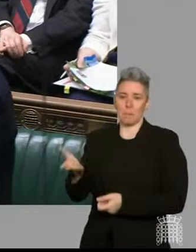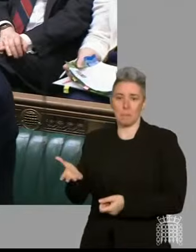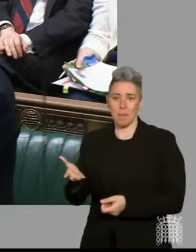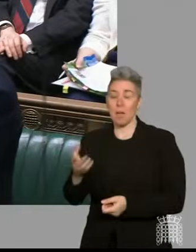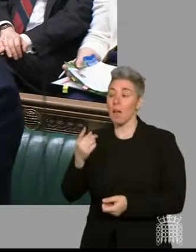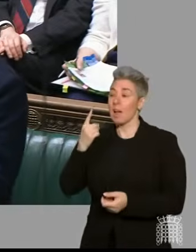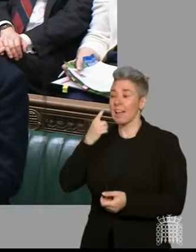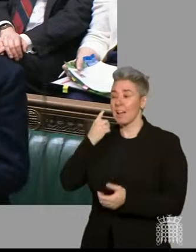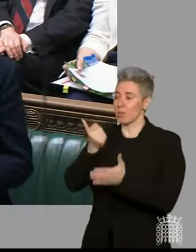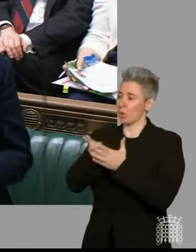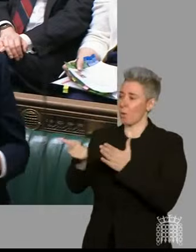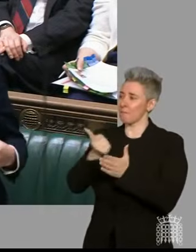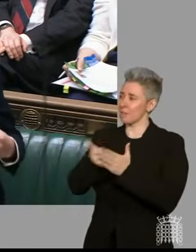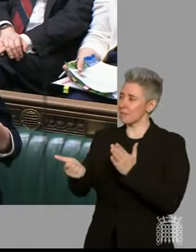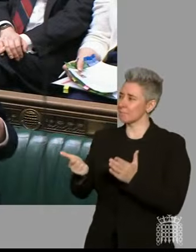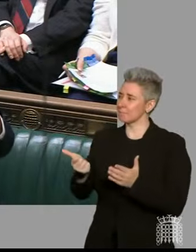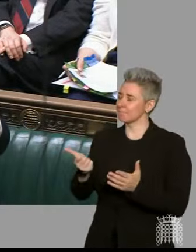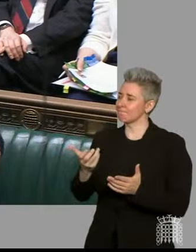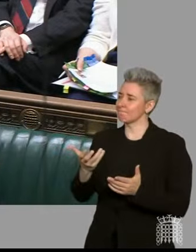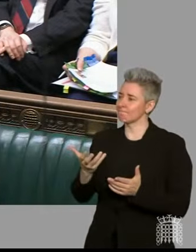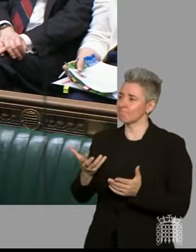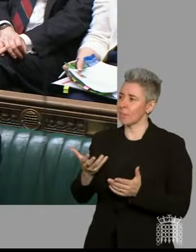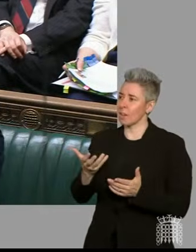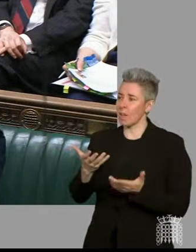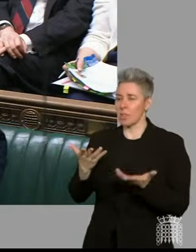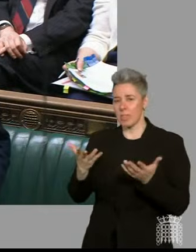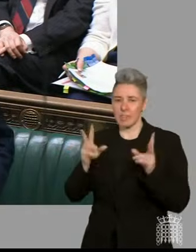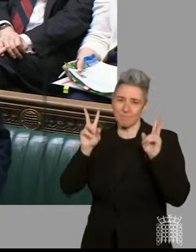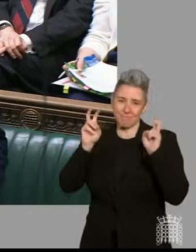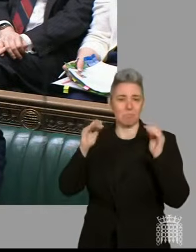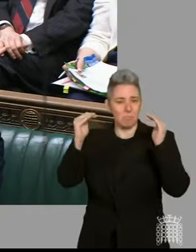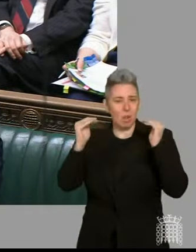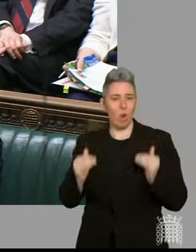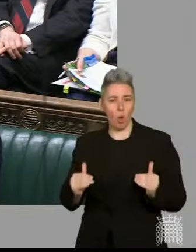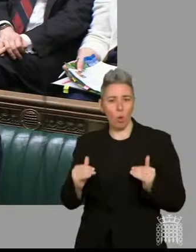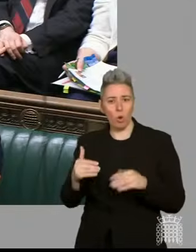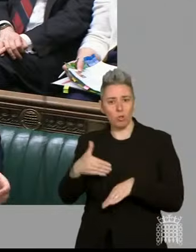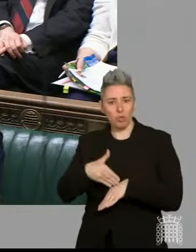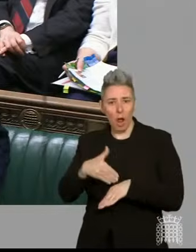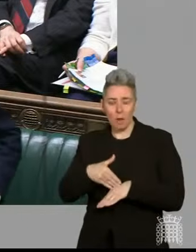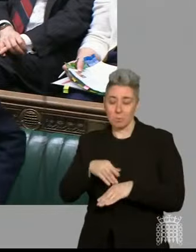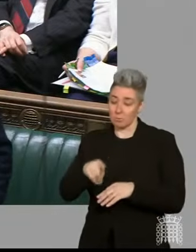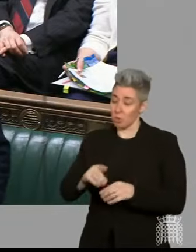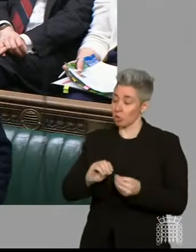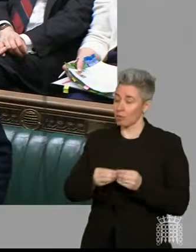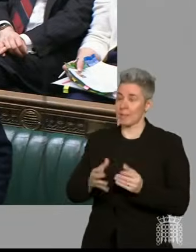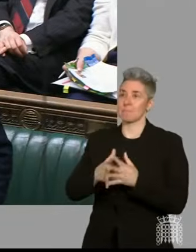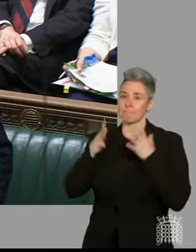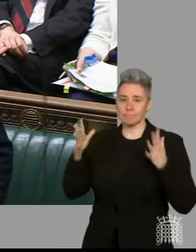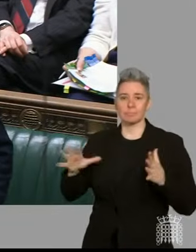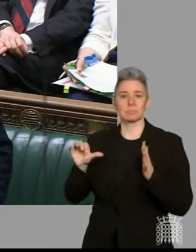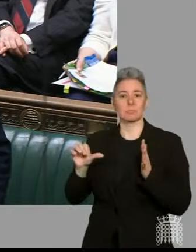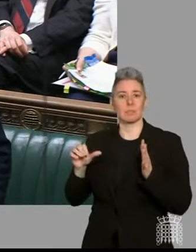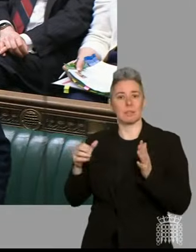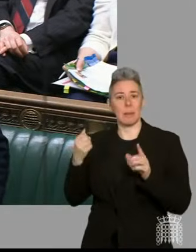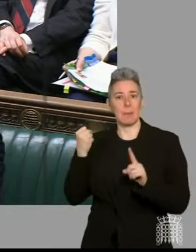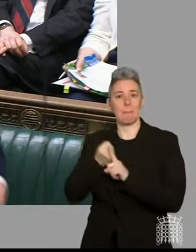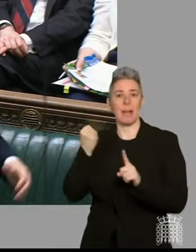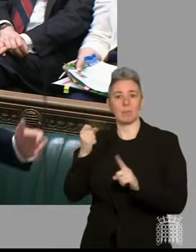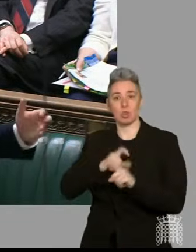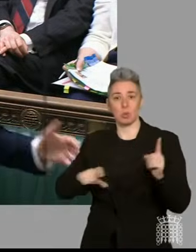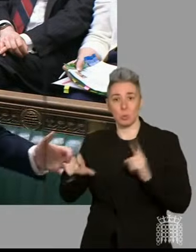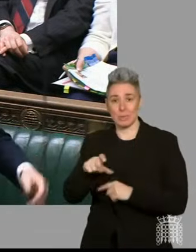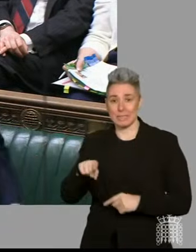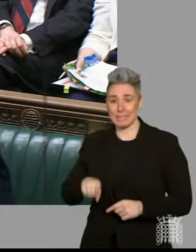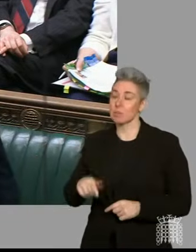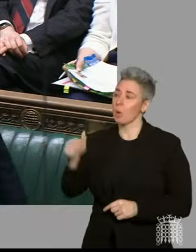allegedly lower-level crimes are the ones that cause the biggest impact on communities. And I know that my right honourable friend, the Home Secretary, has been very clear on that